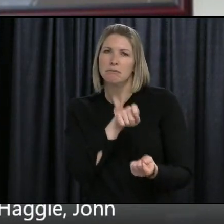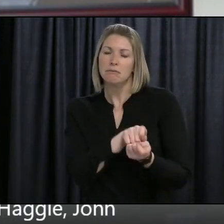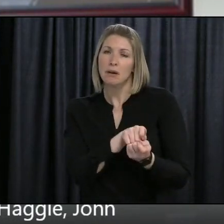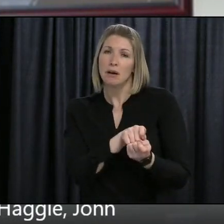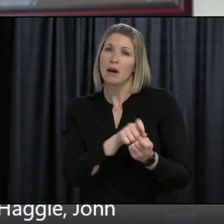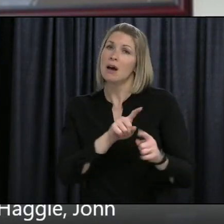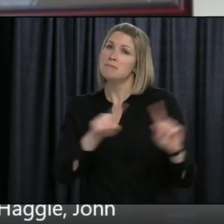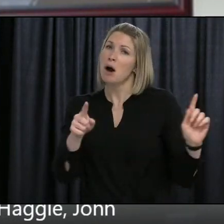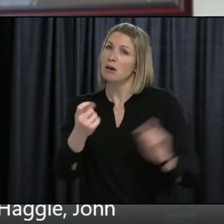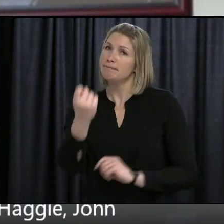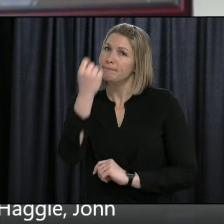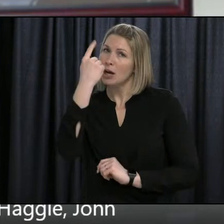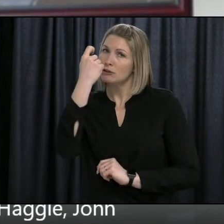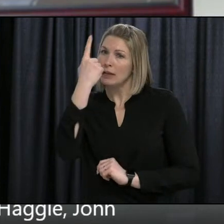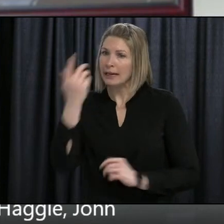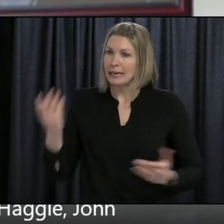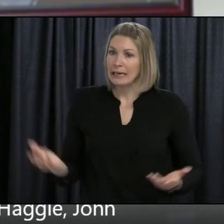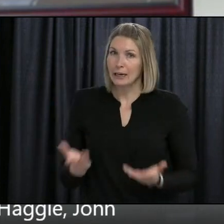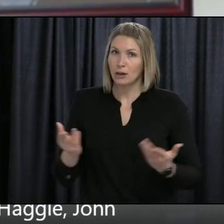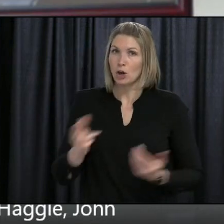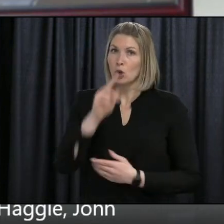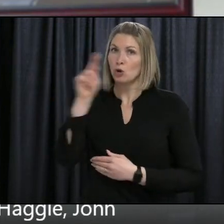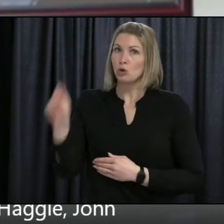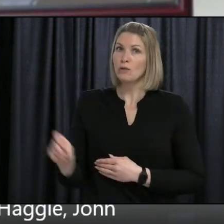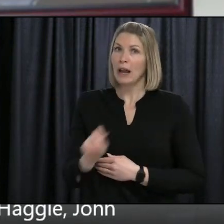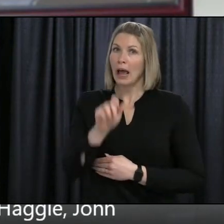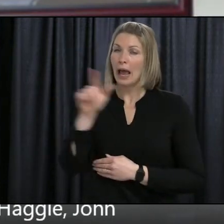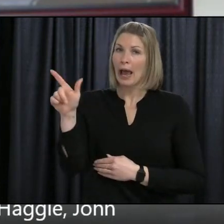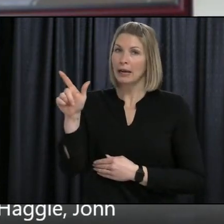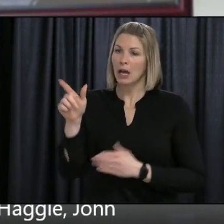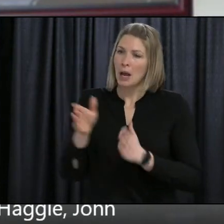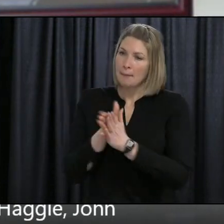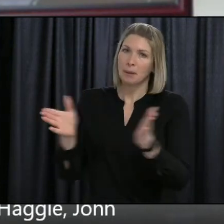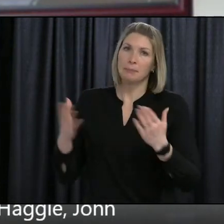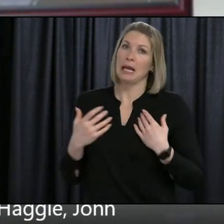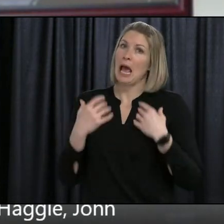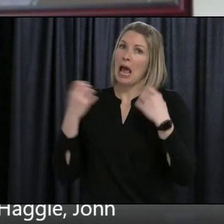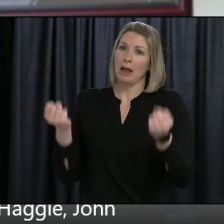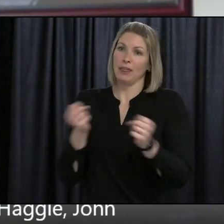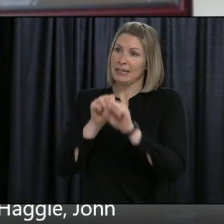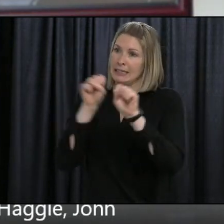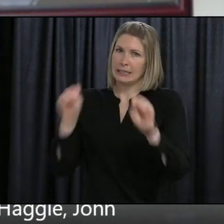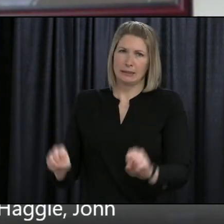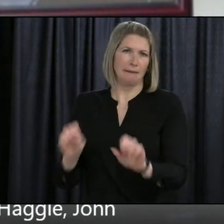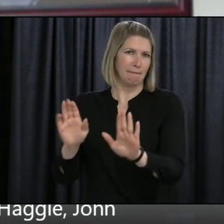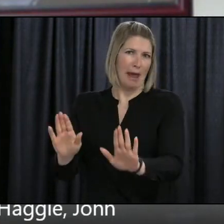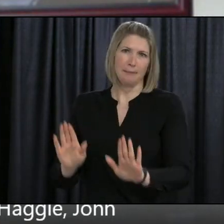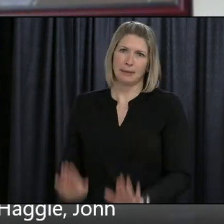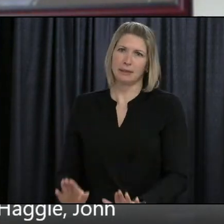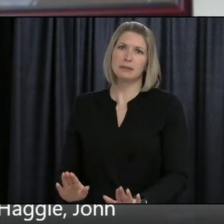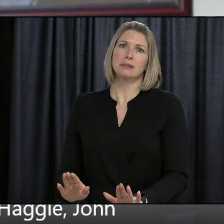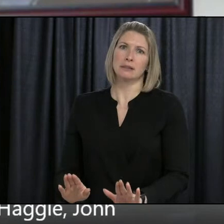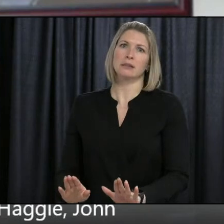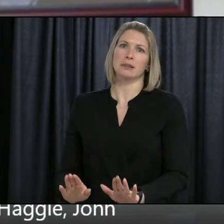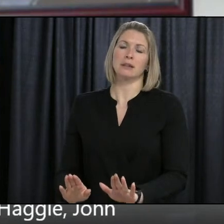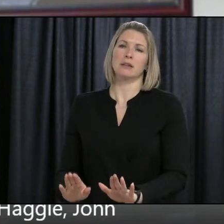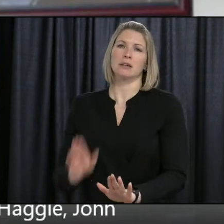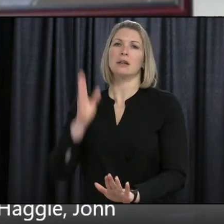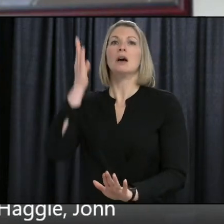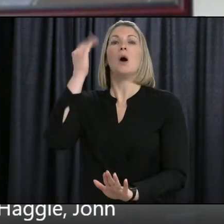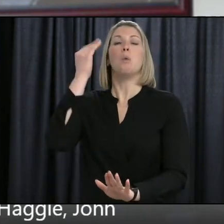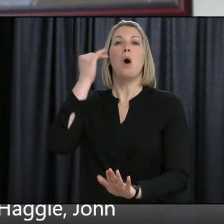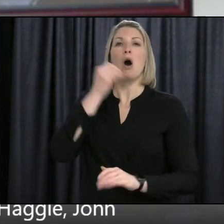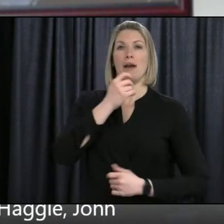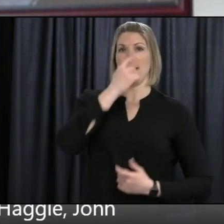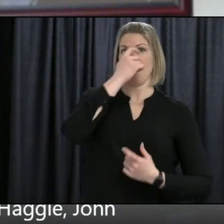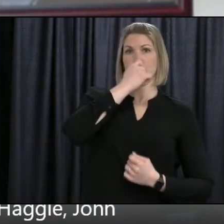health mechanism across the province, which has proven itself time and time again capable of administering significant doses of vaccine